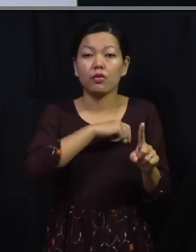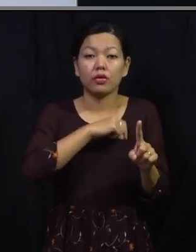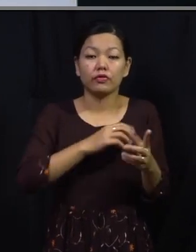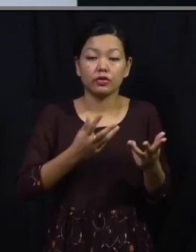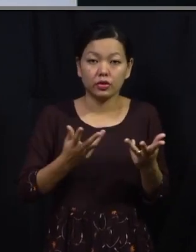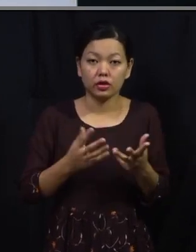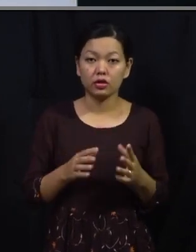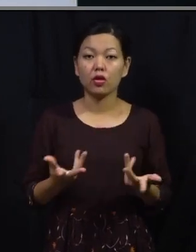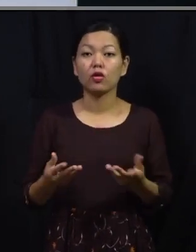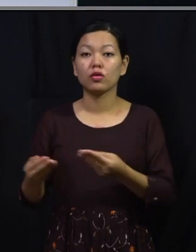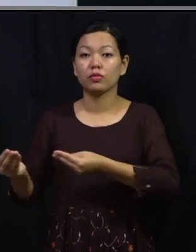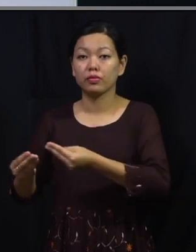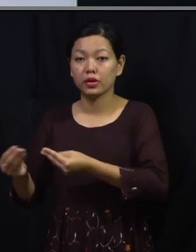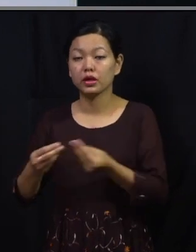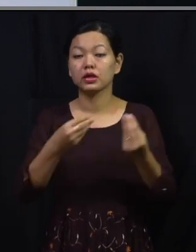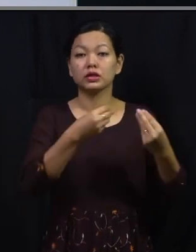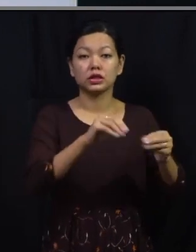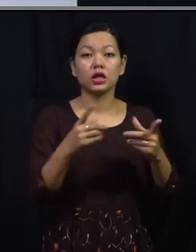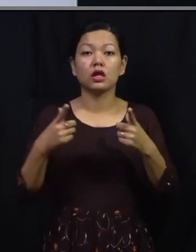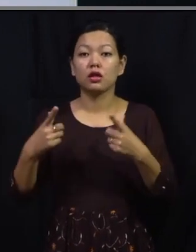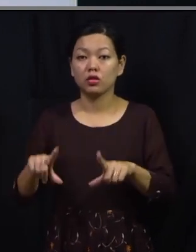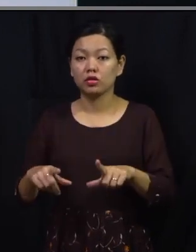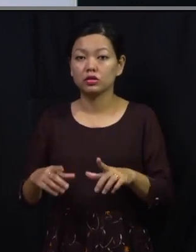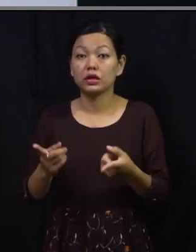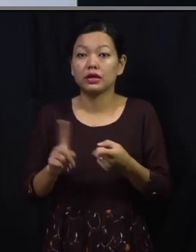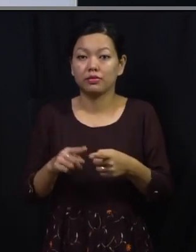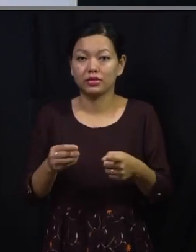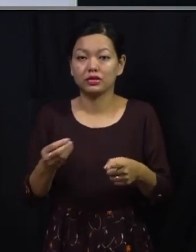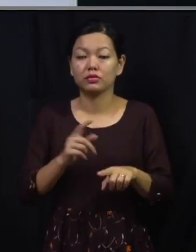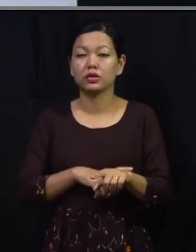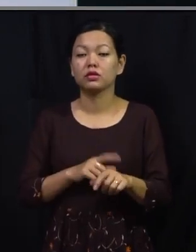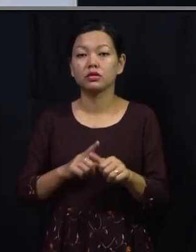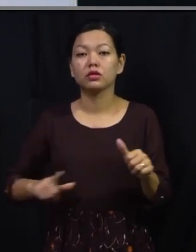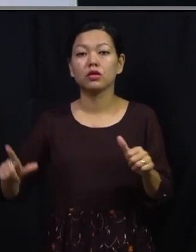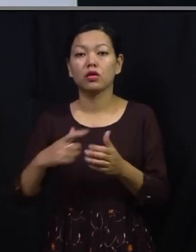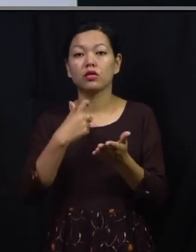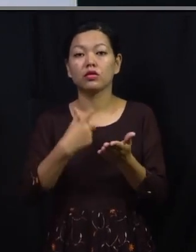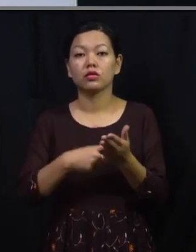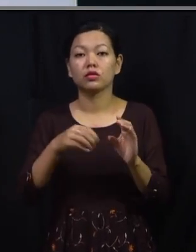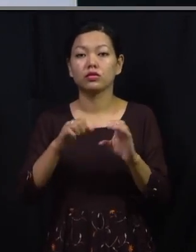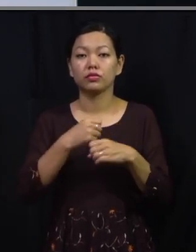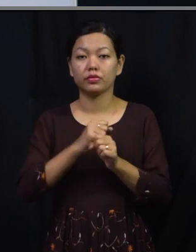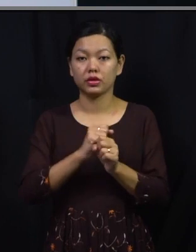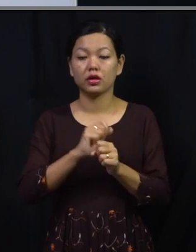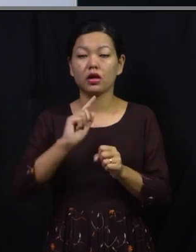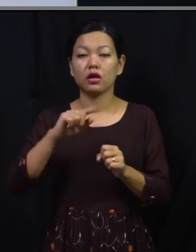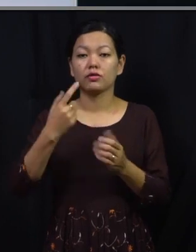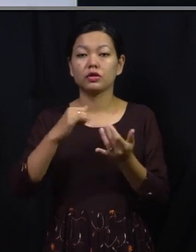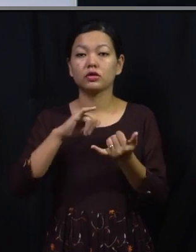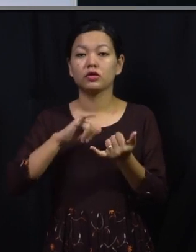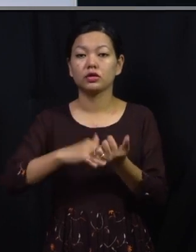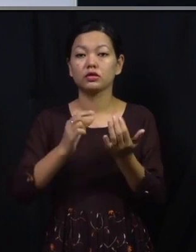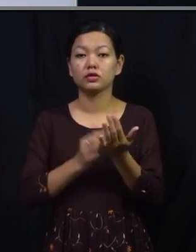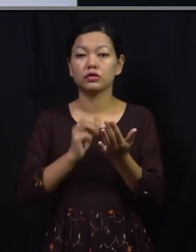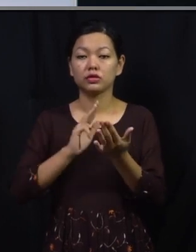financial position. We prepare the profit and loss account. Once we prepare the profit and loss account, that is, once we summarize it, the next thing